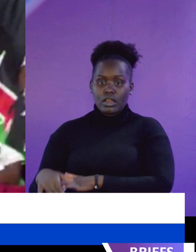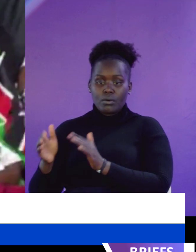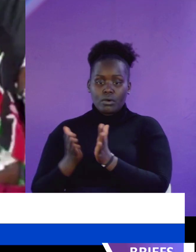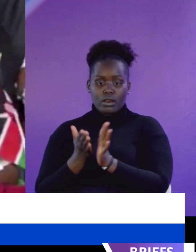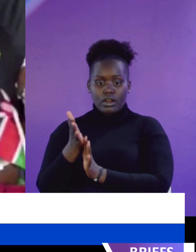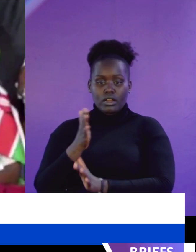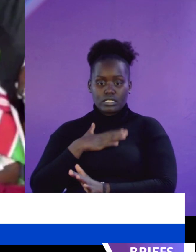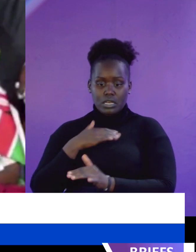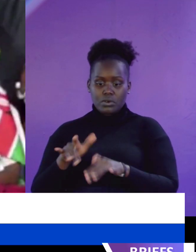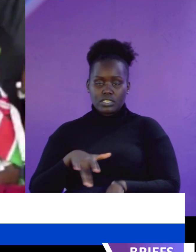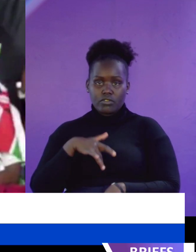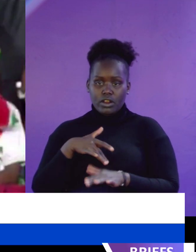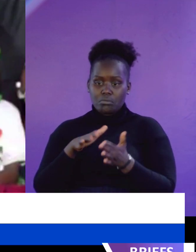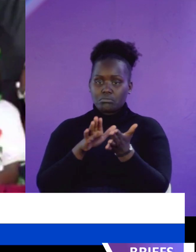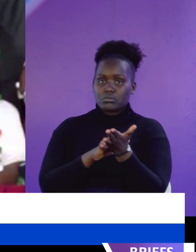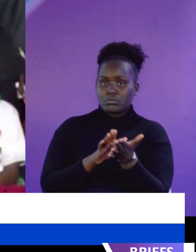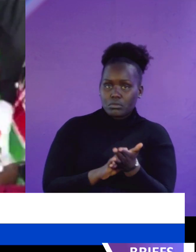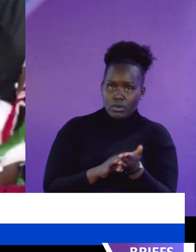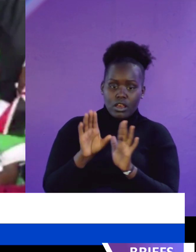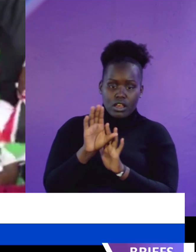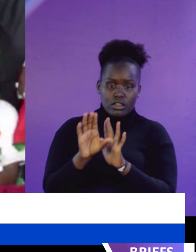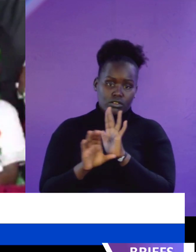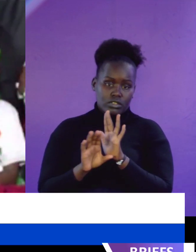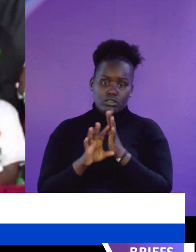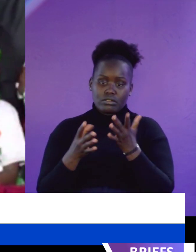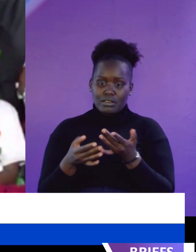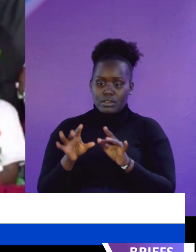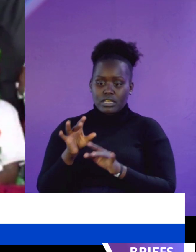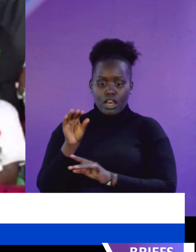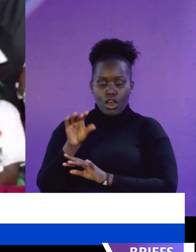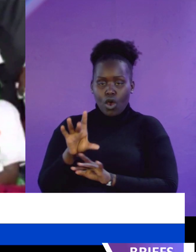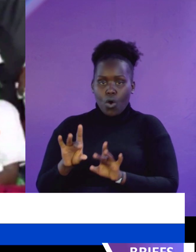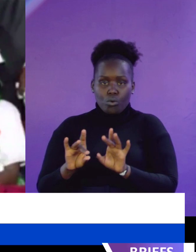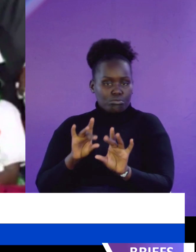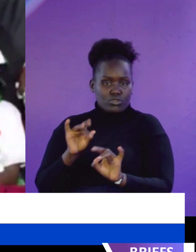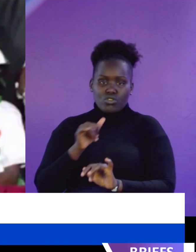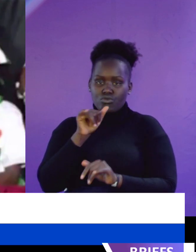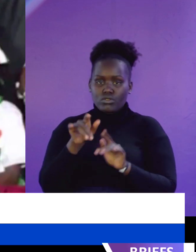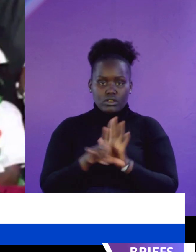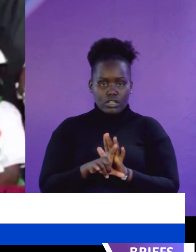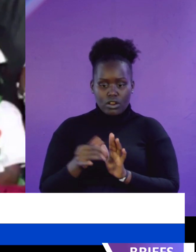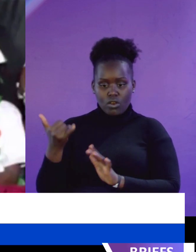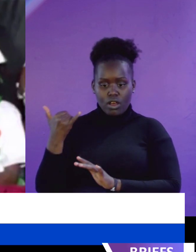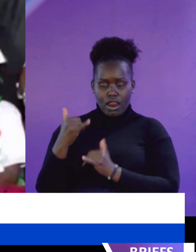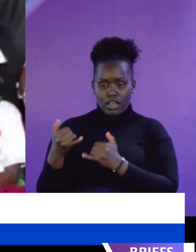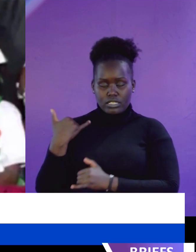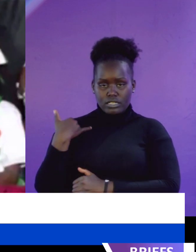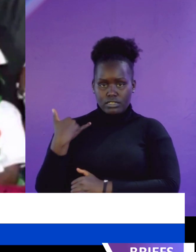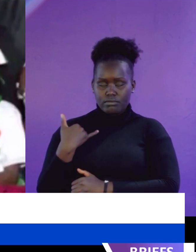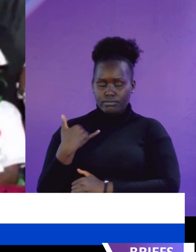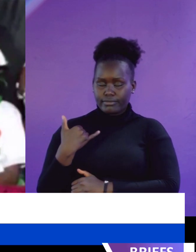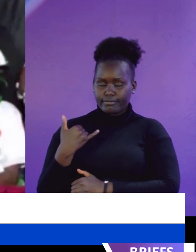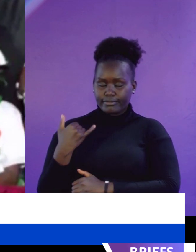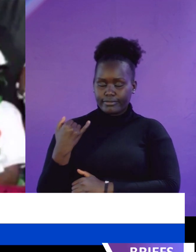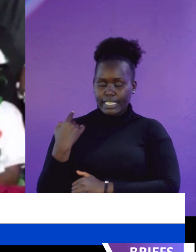like suggestions, and the constitution is treated like an option, not the law. Last year, I saw Kenyans shot